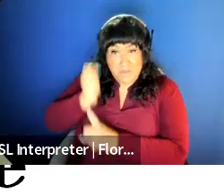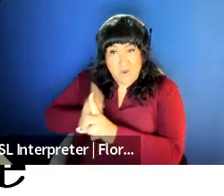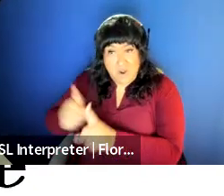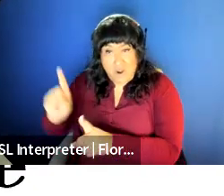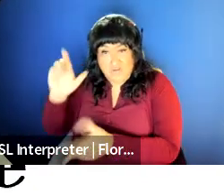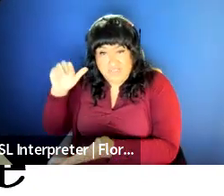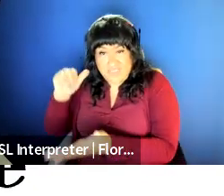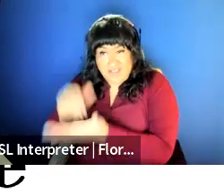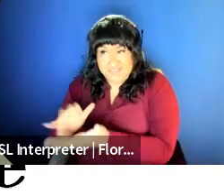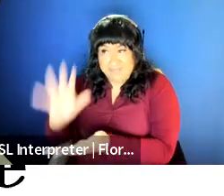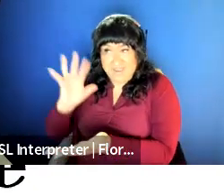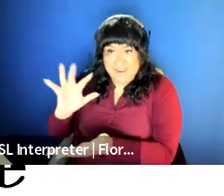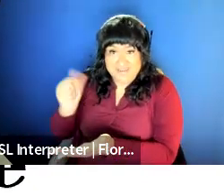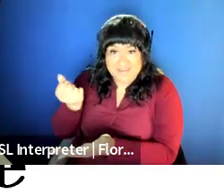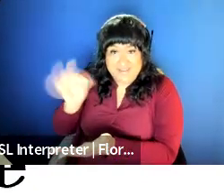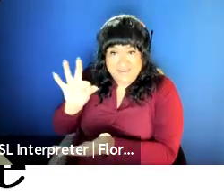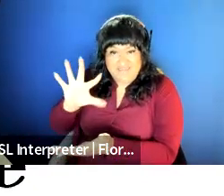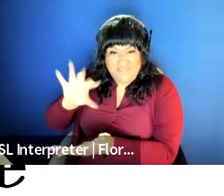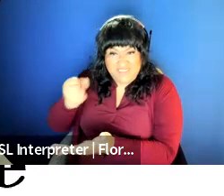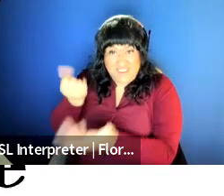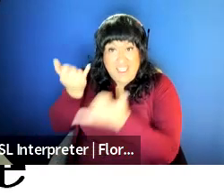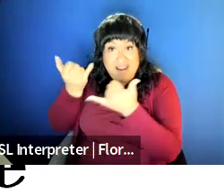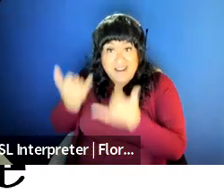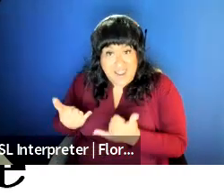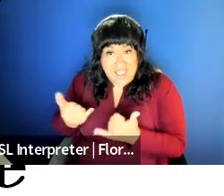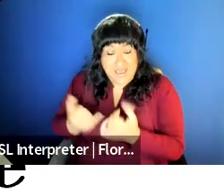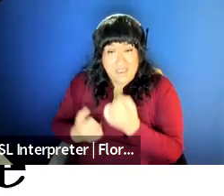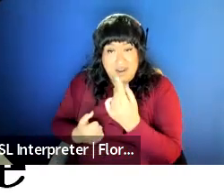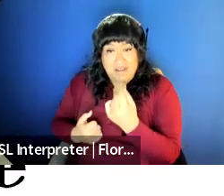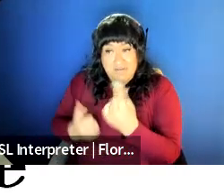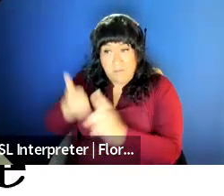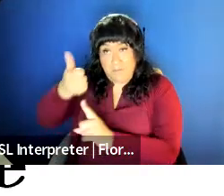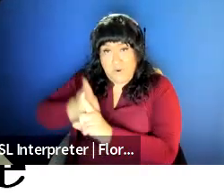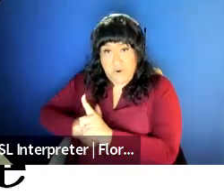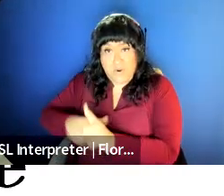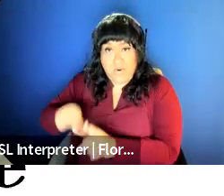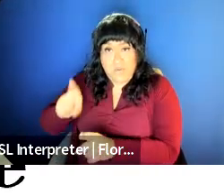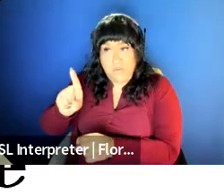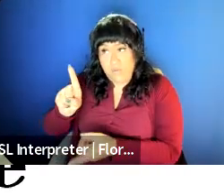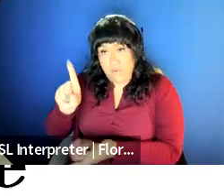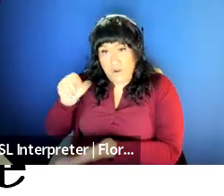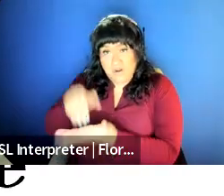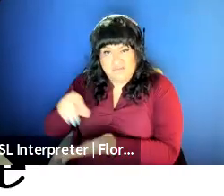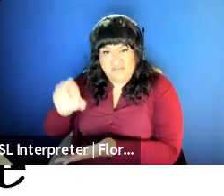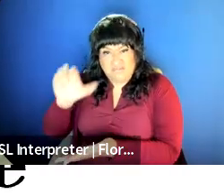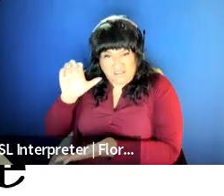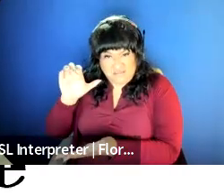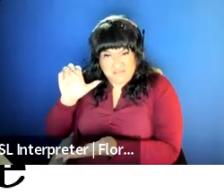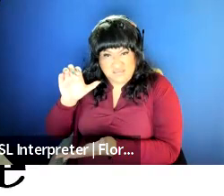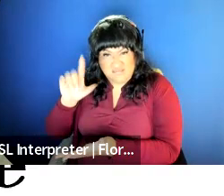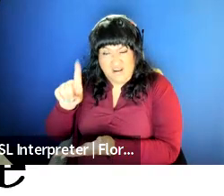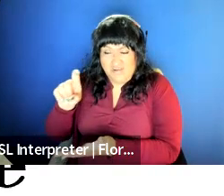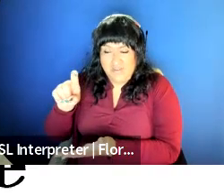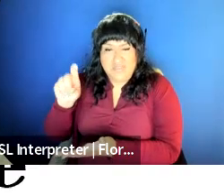hospitals back in the 50s, and now there's only 11 per 100,000 today. And as a result of that, all these